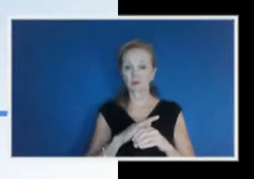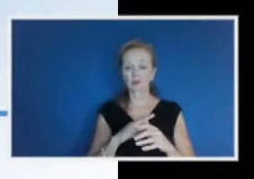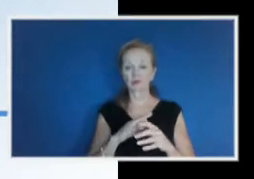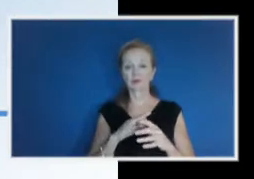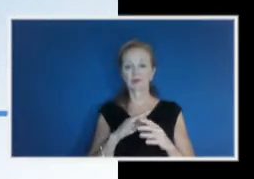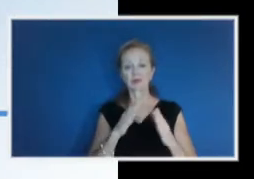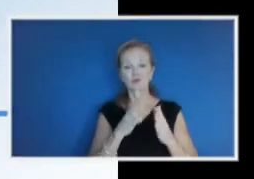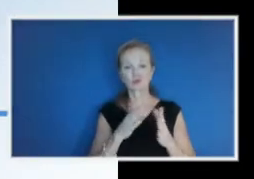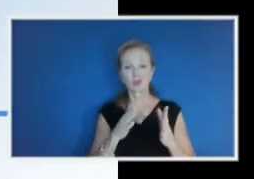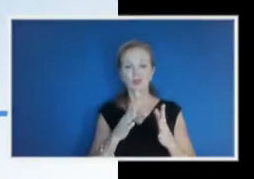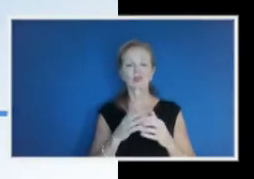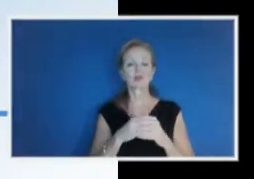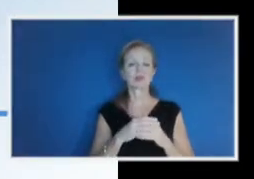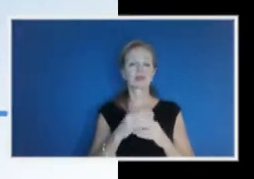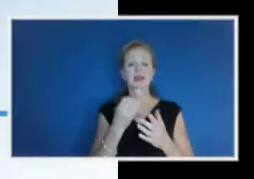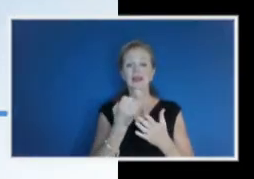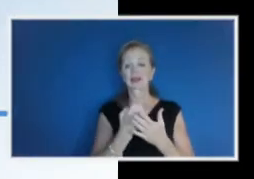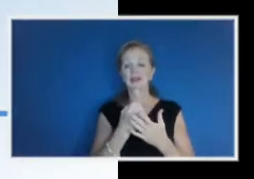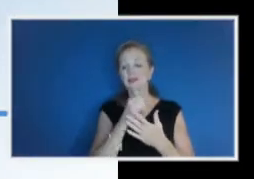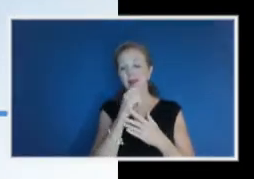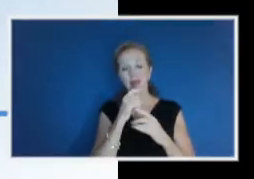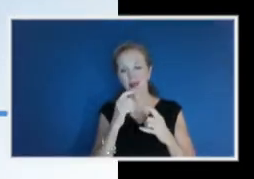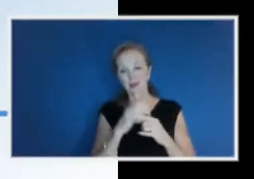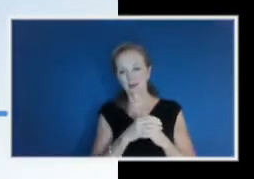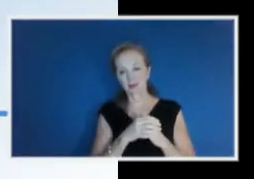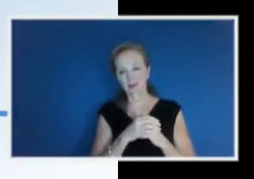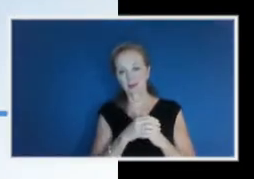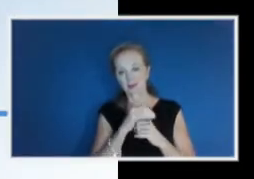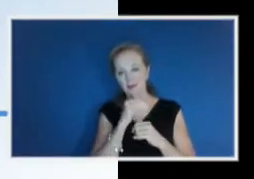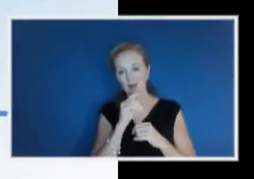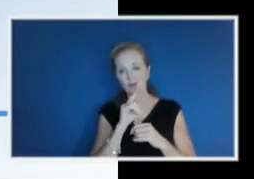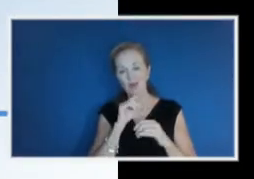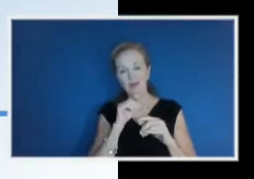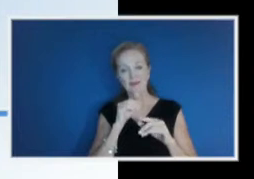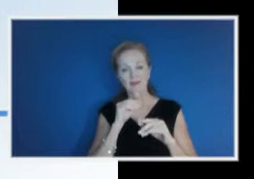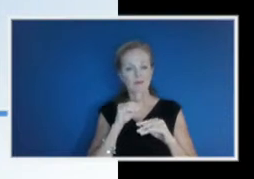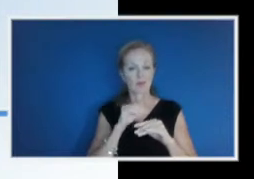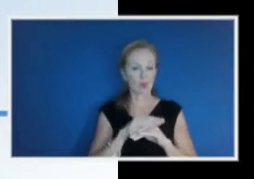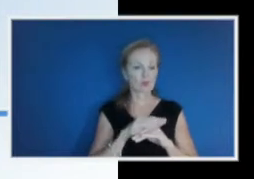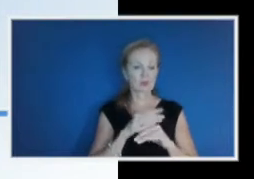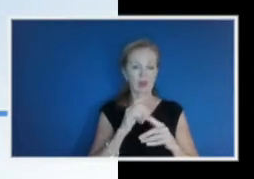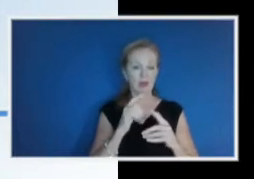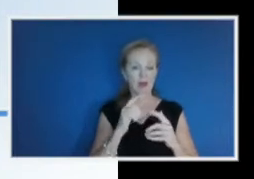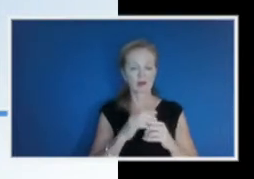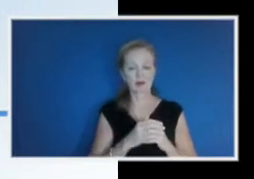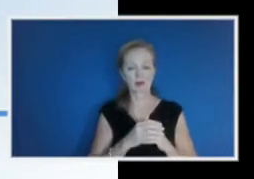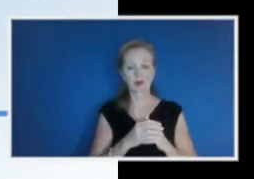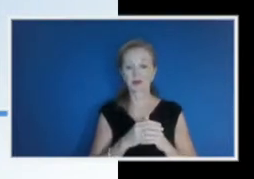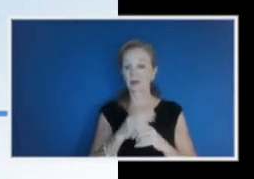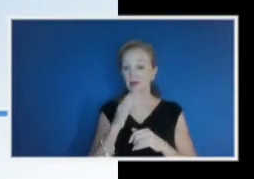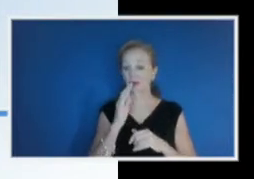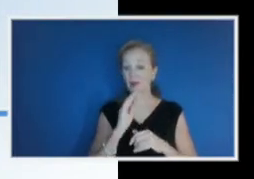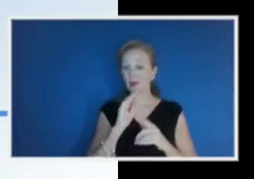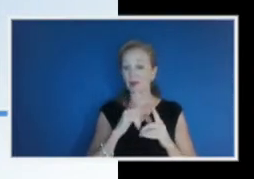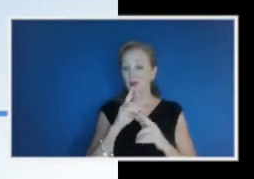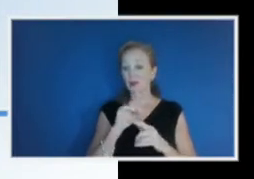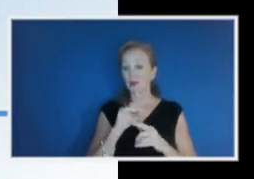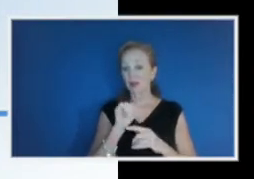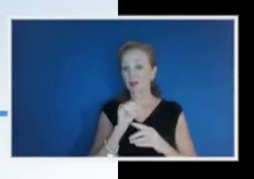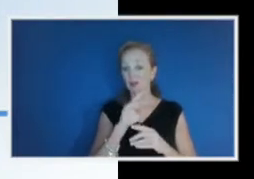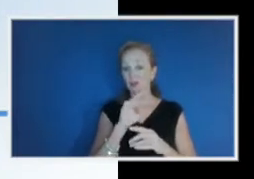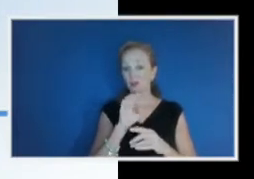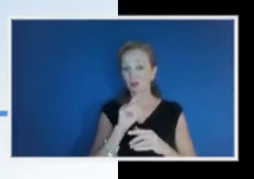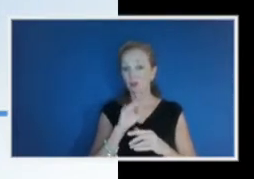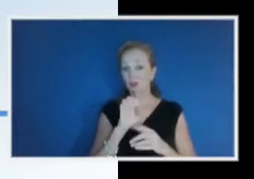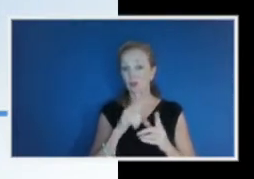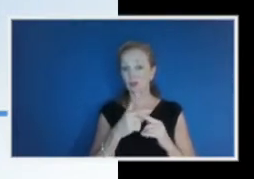general matter in the economy, it's not much. And it doesn't really impact very much. So we used two Census Bureau data sources for this piece